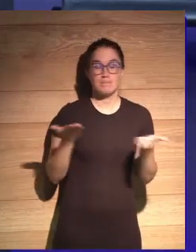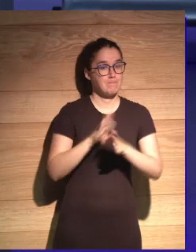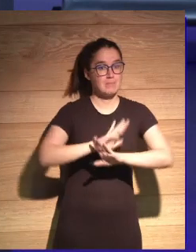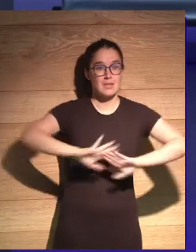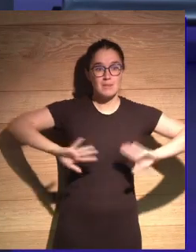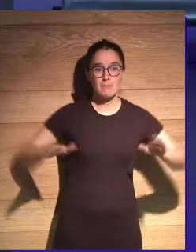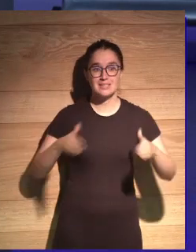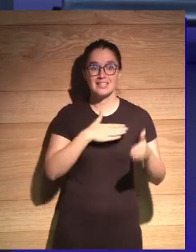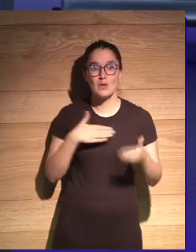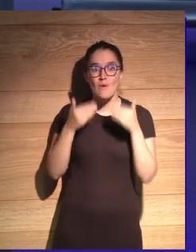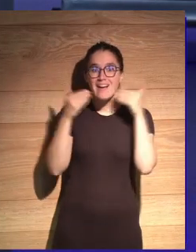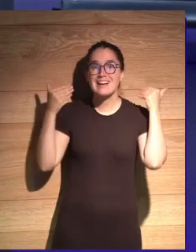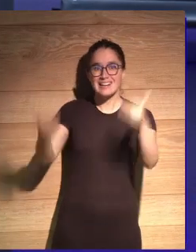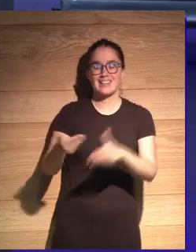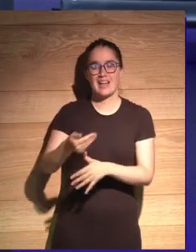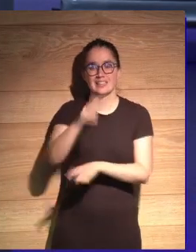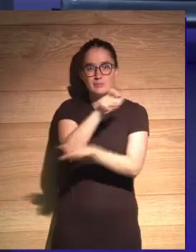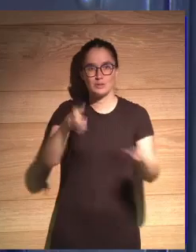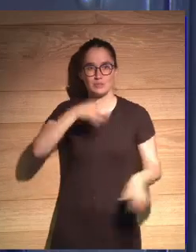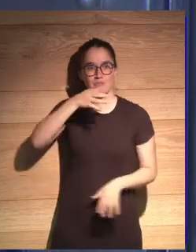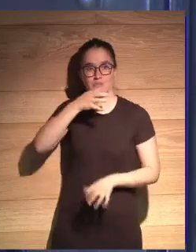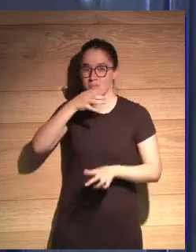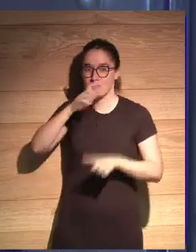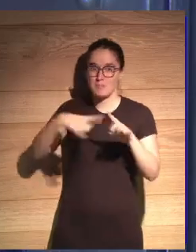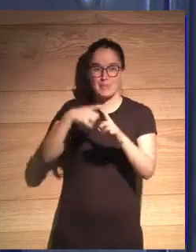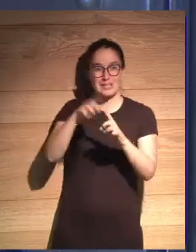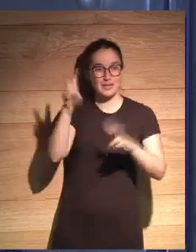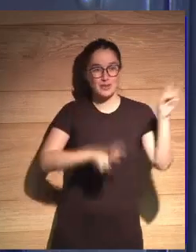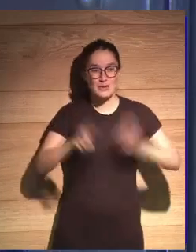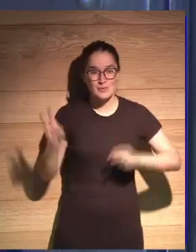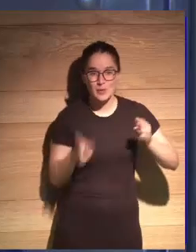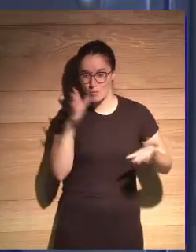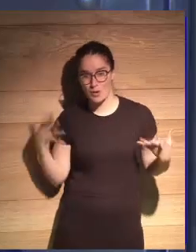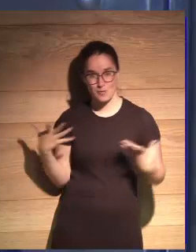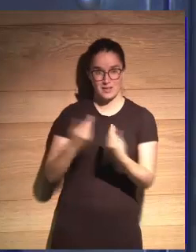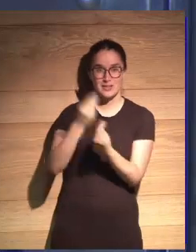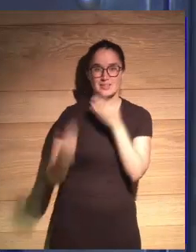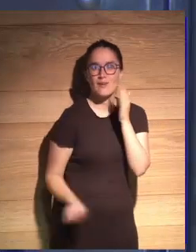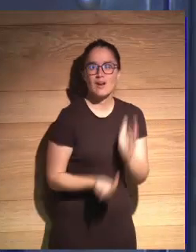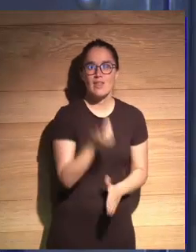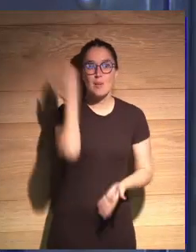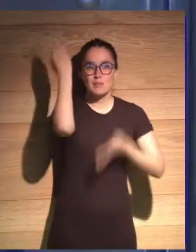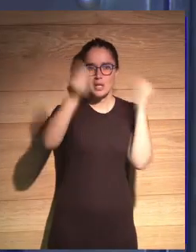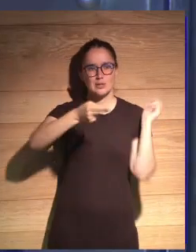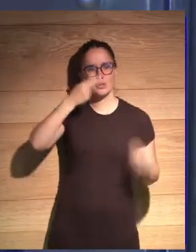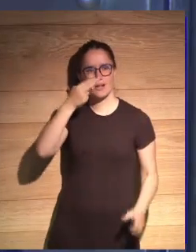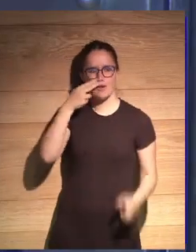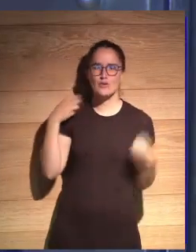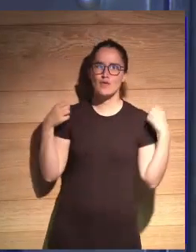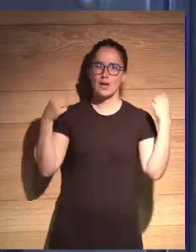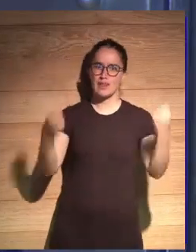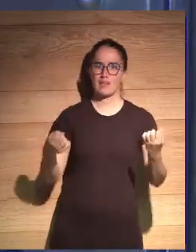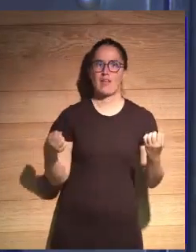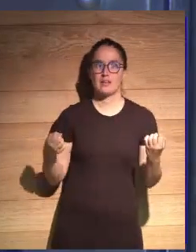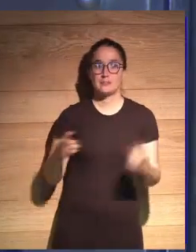I don't want to take longer. I just want to thank the presenters and all the audience for